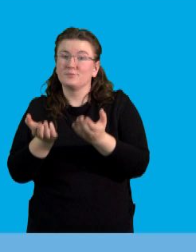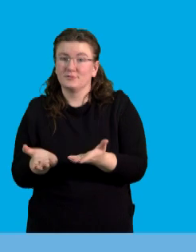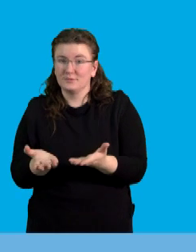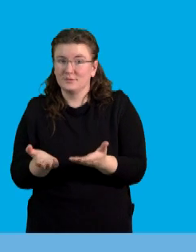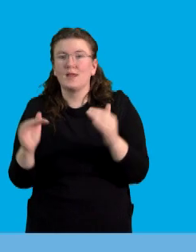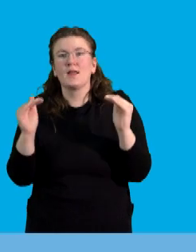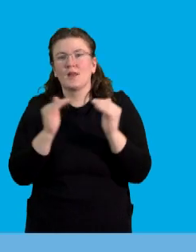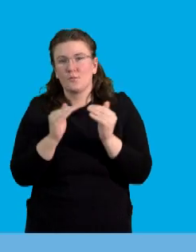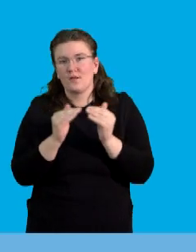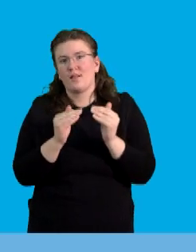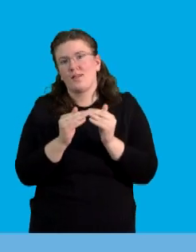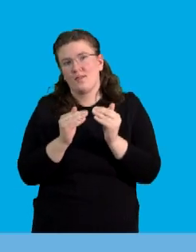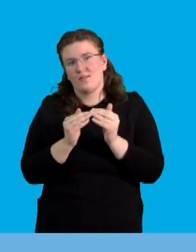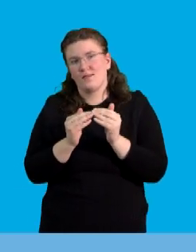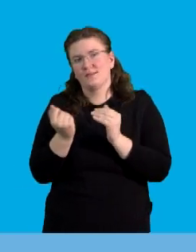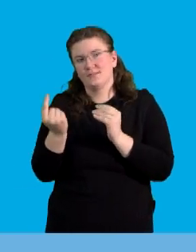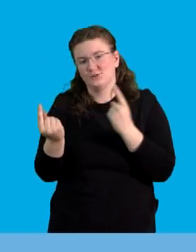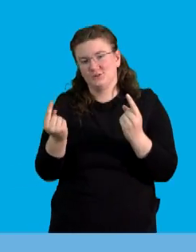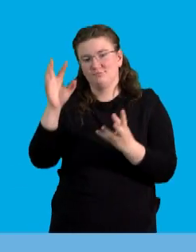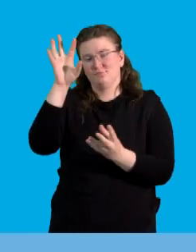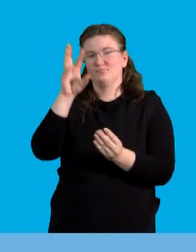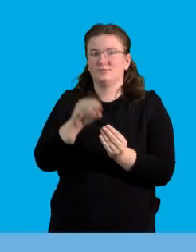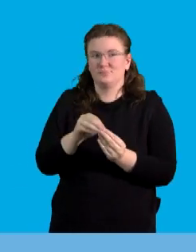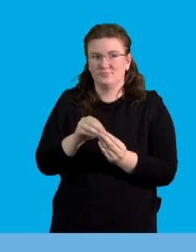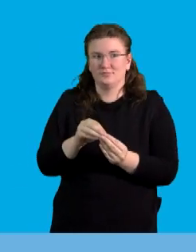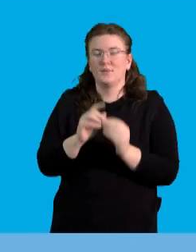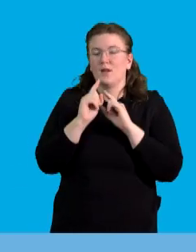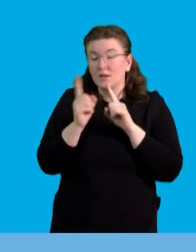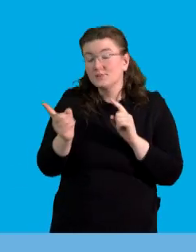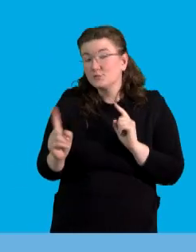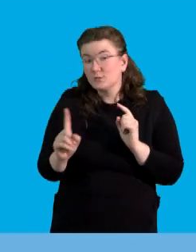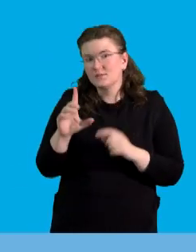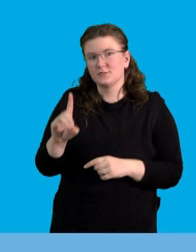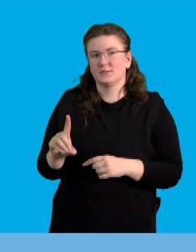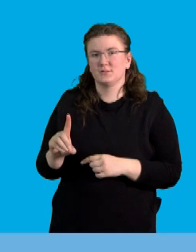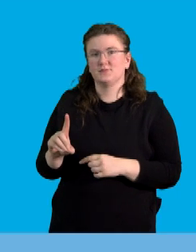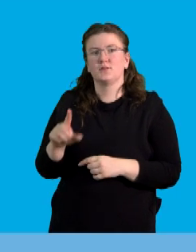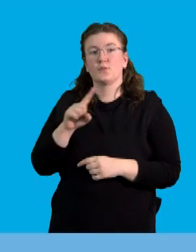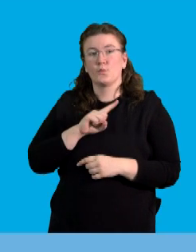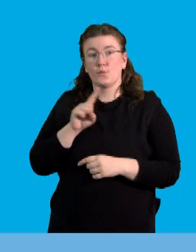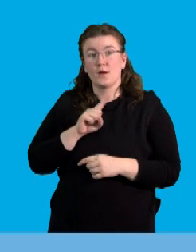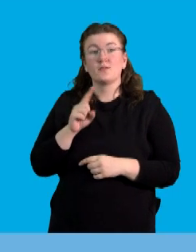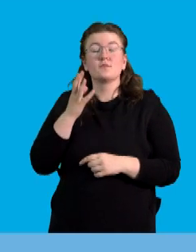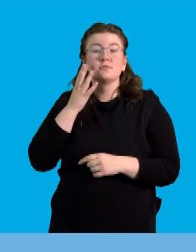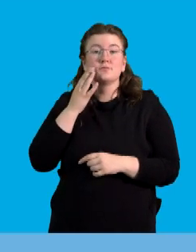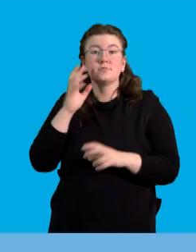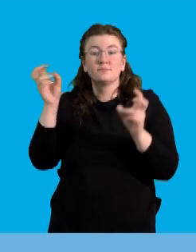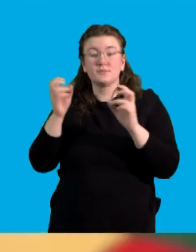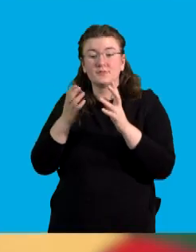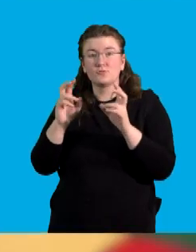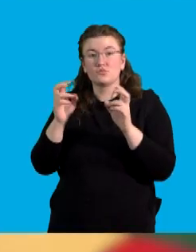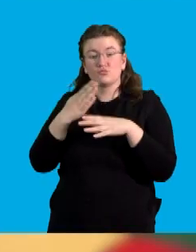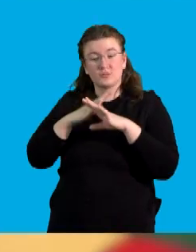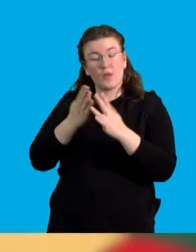the current in each branch added together. Our answer is D. because after having passed through the resistors,